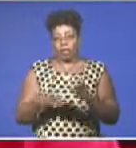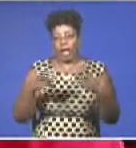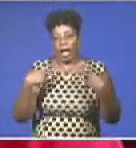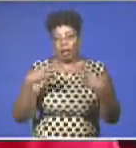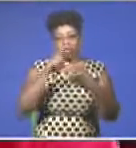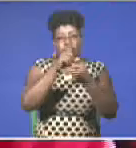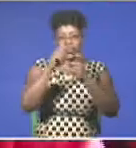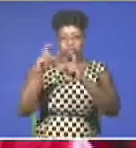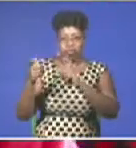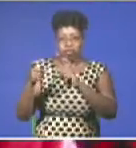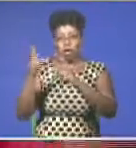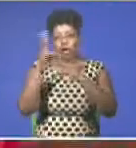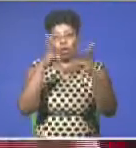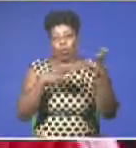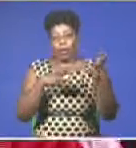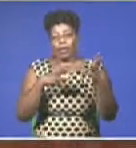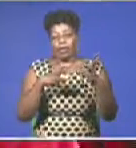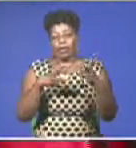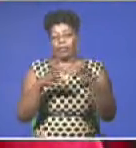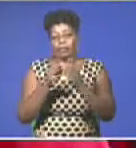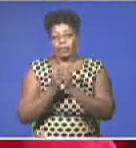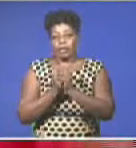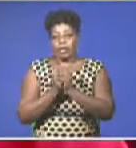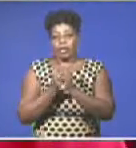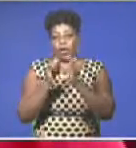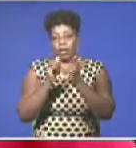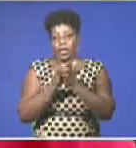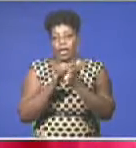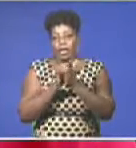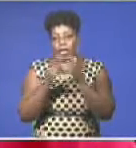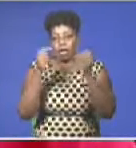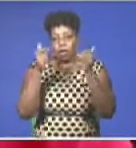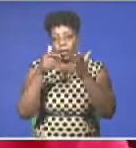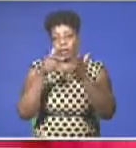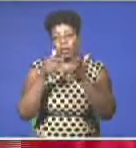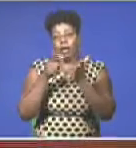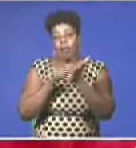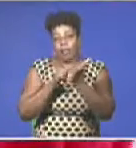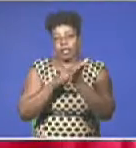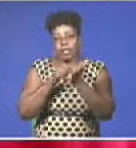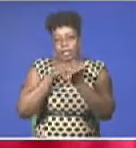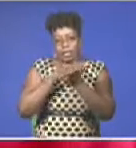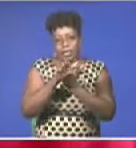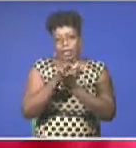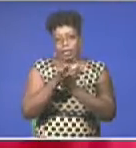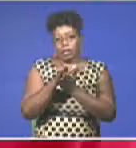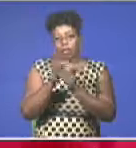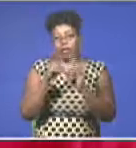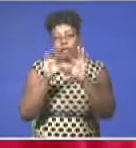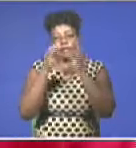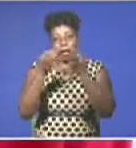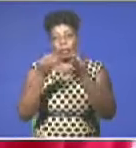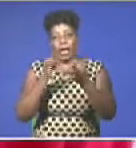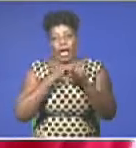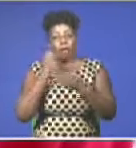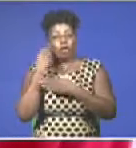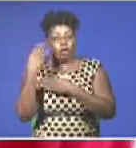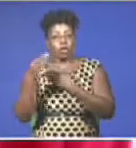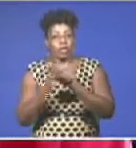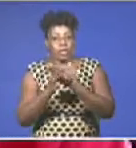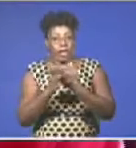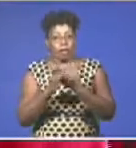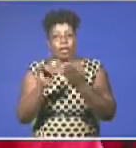weather pattern down there. And that sends a quick message to the family saying, oh, I'm home safe and I'm good. Basically,